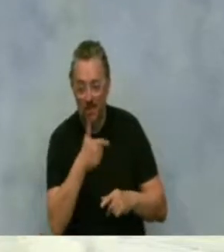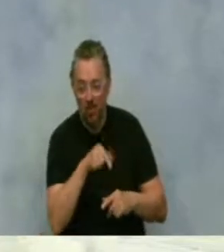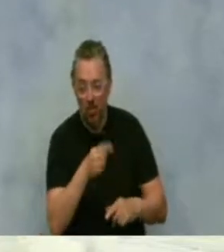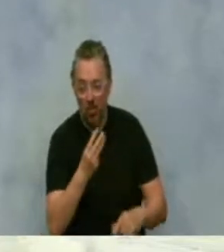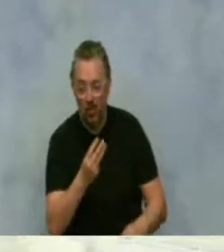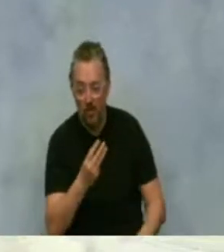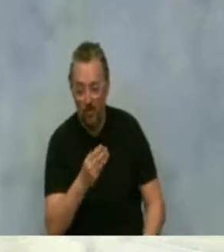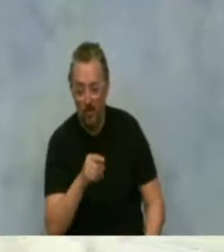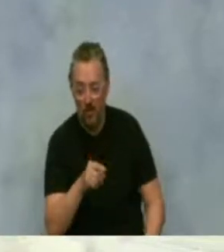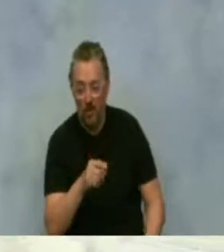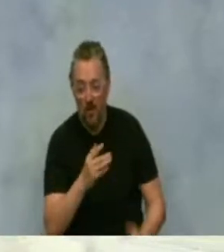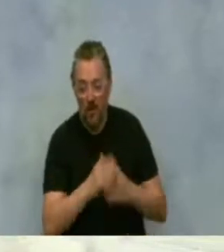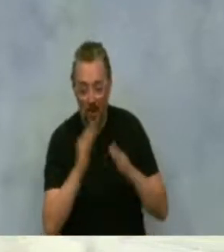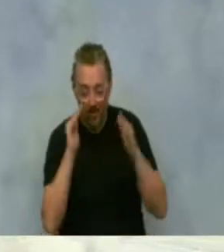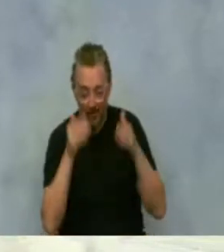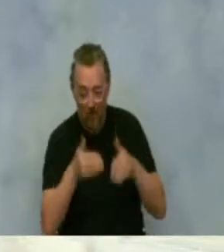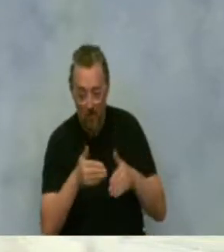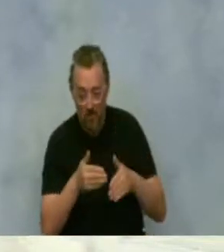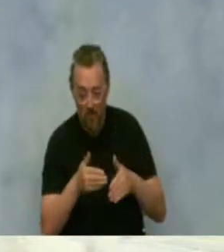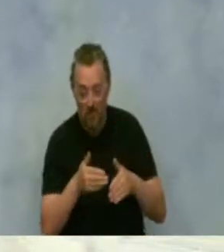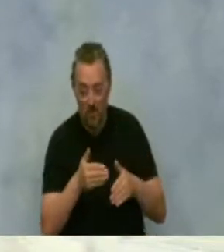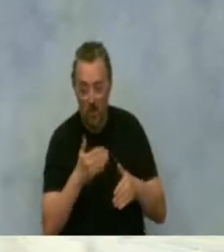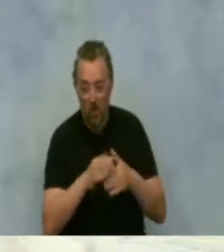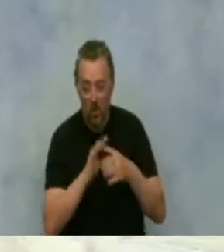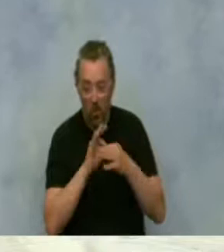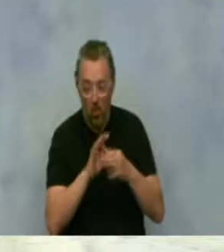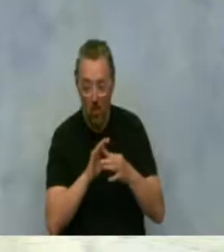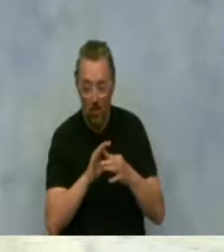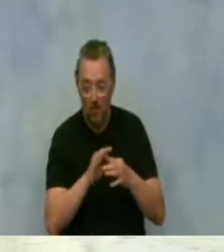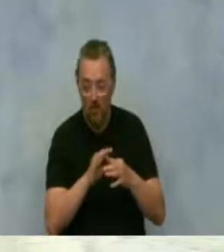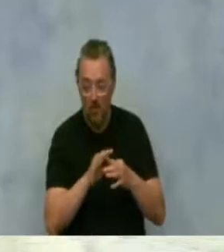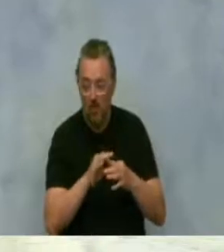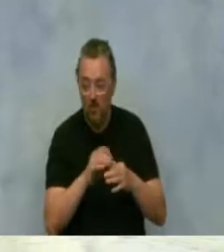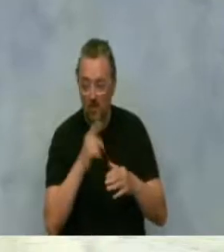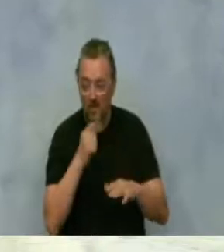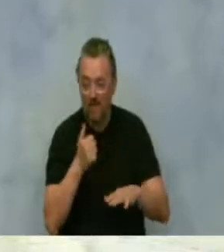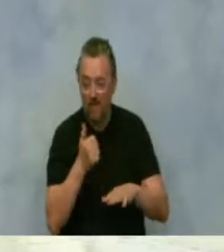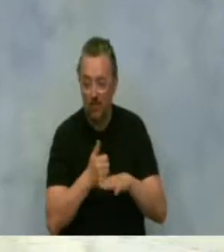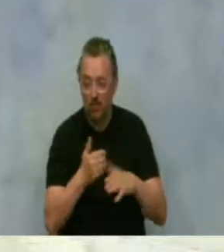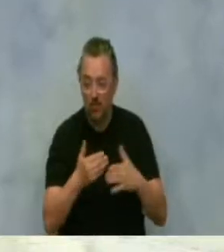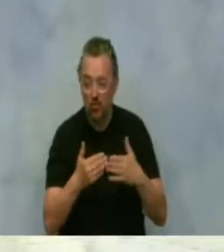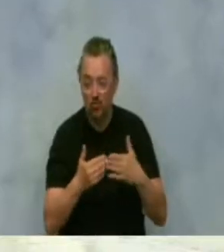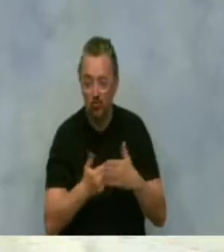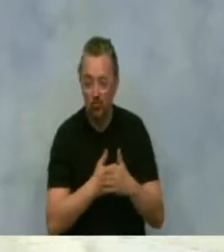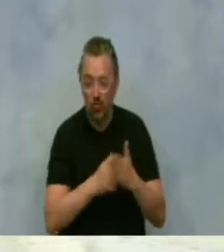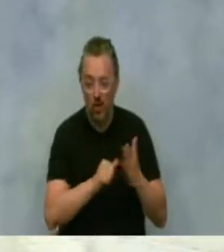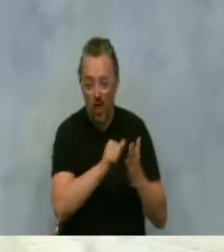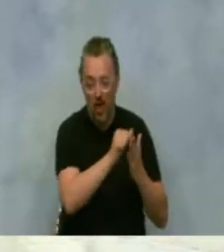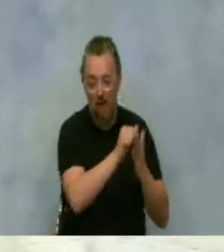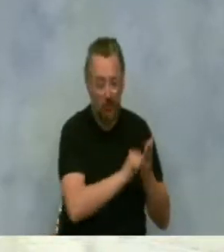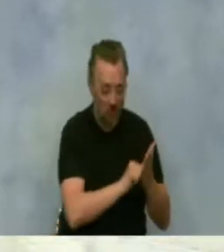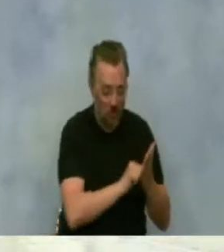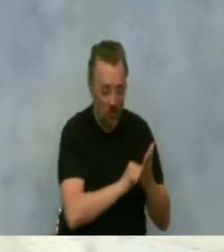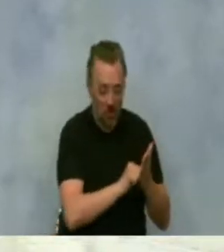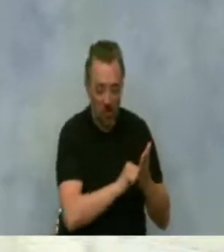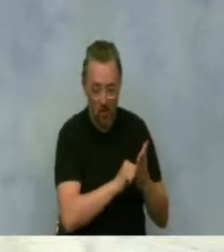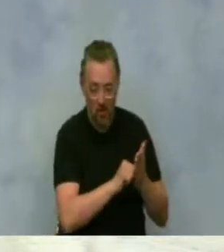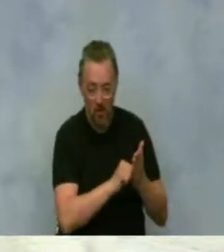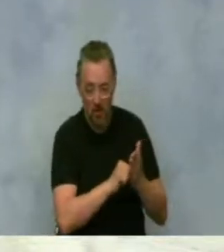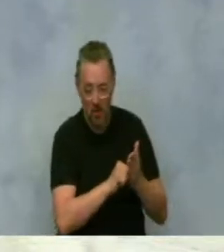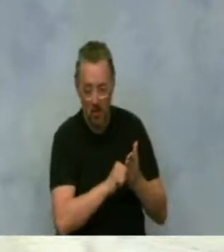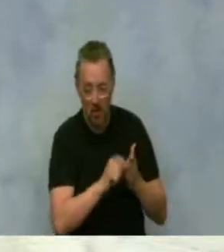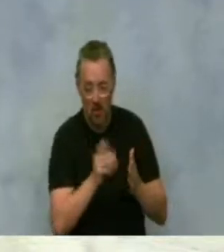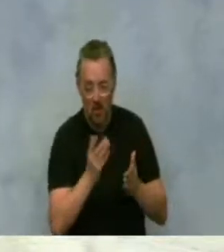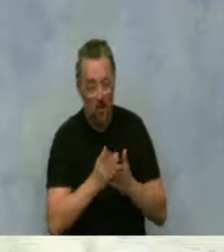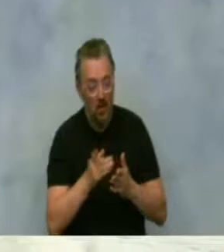real focus will be to work in conjunction to produce a new strategy, maybe set a kind of slightly different agenda, and that's something we're looking to actually get the broadest